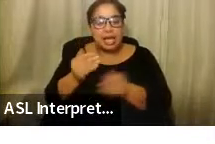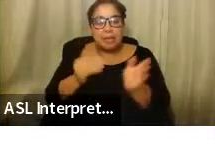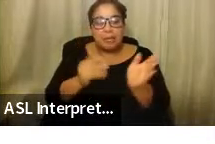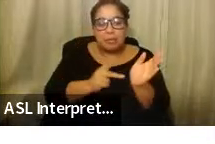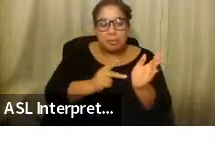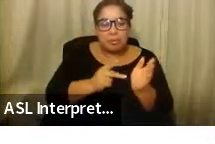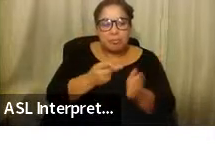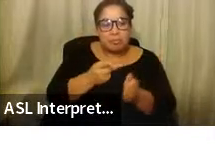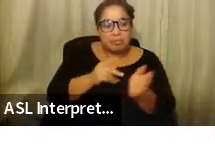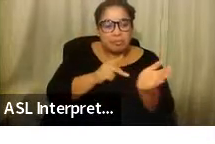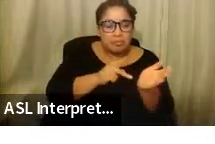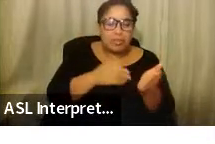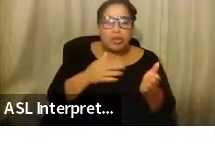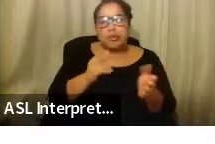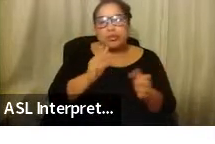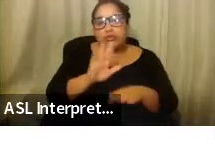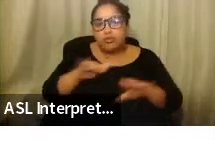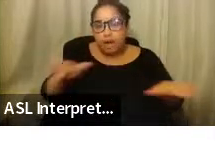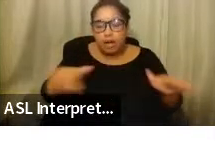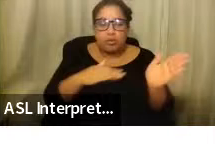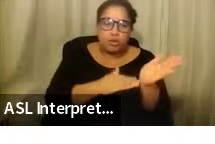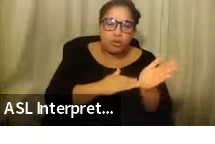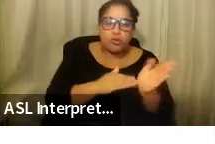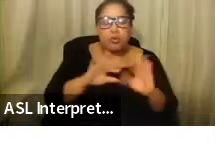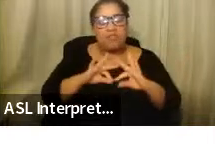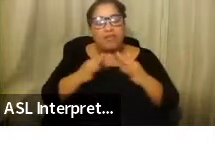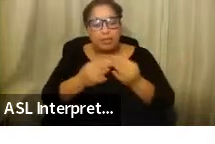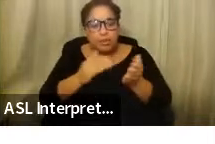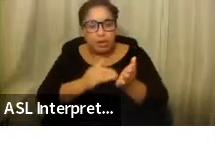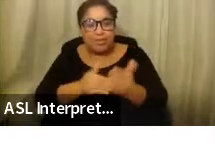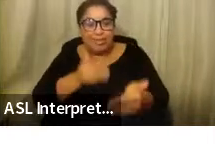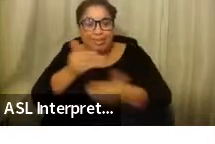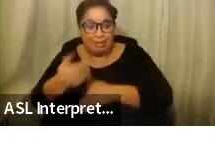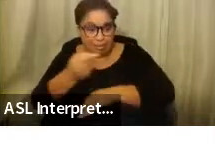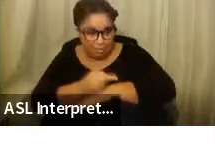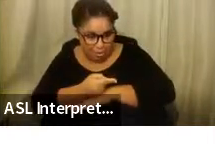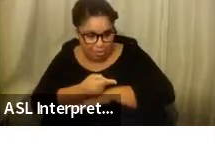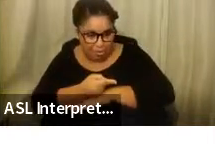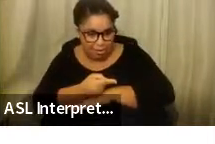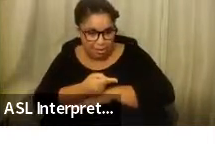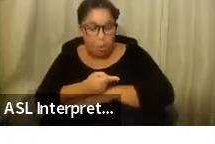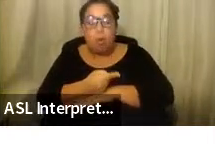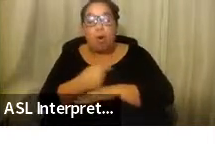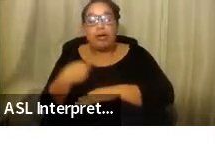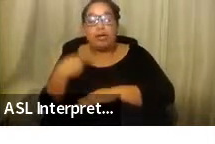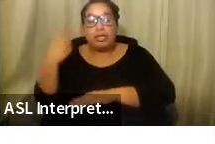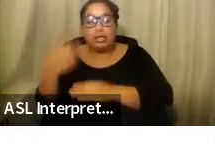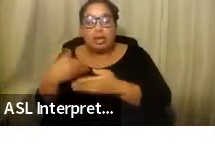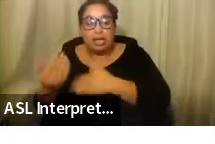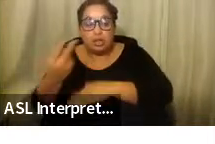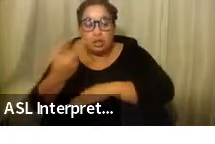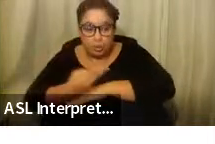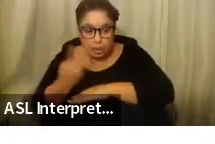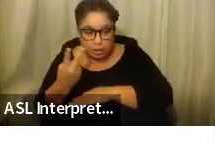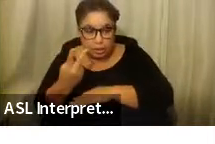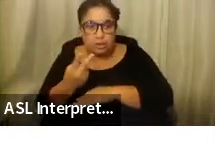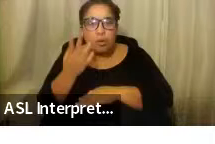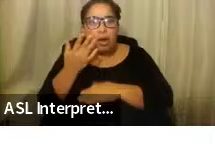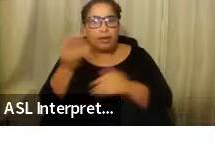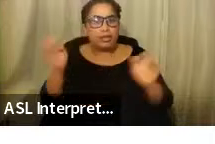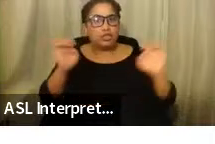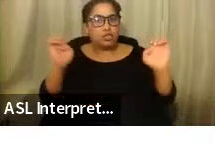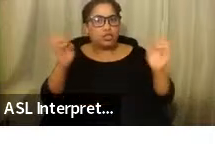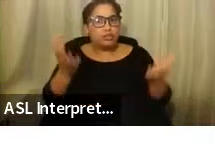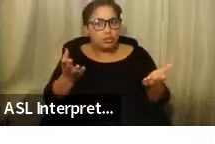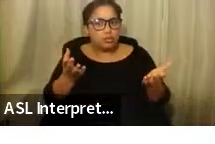you're underage, or a family physician the next day or in the next 2 days. Because this is urgent.